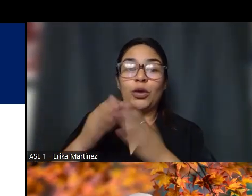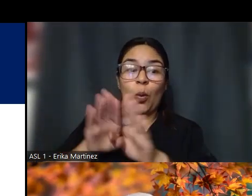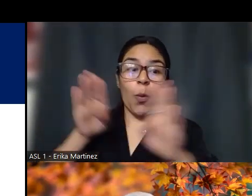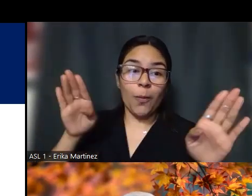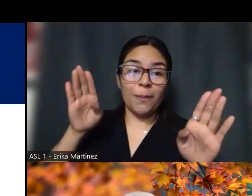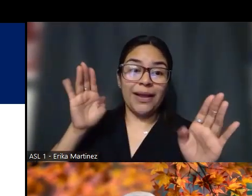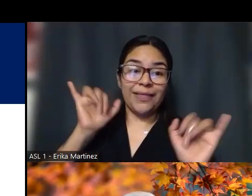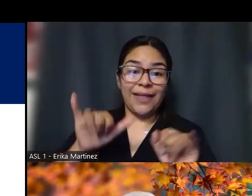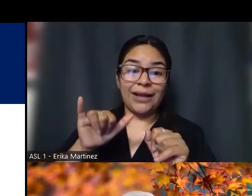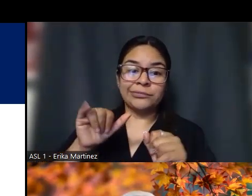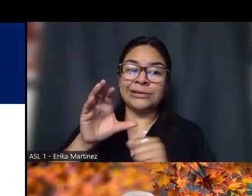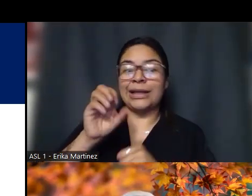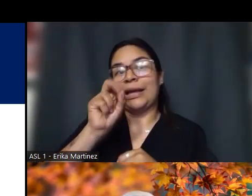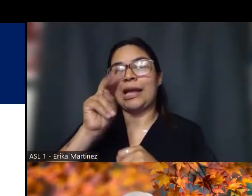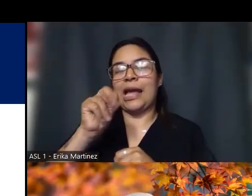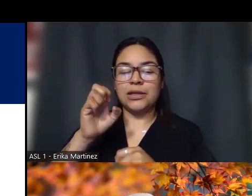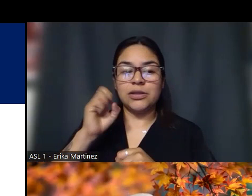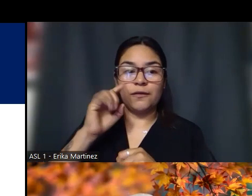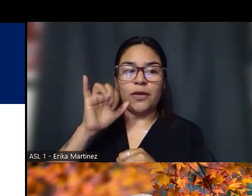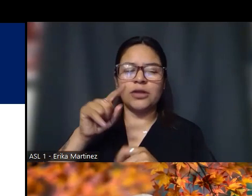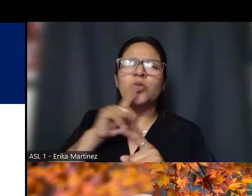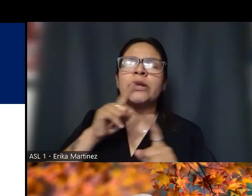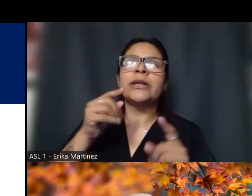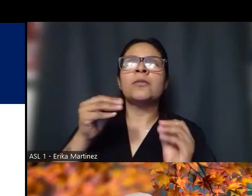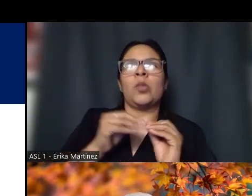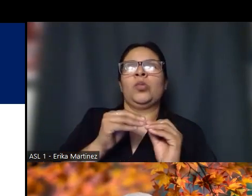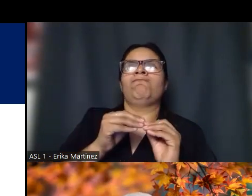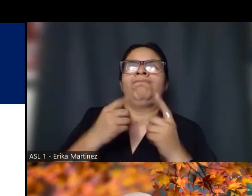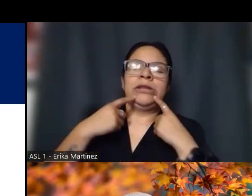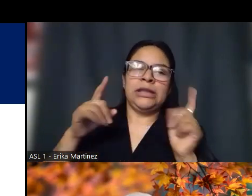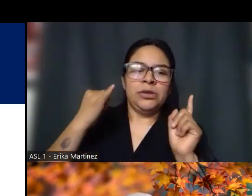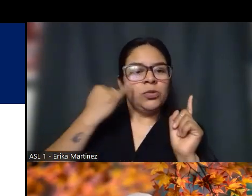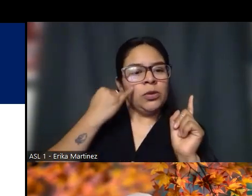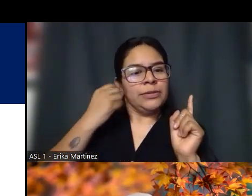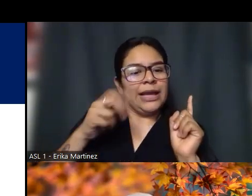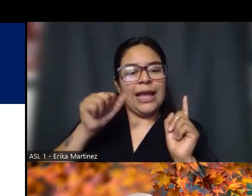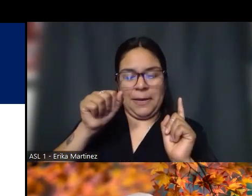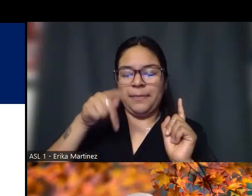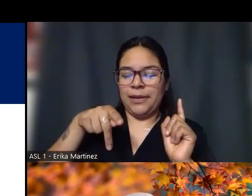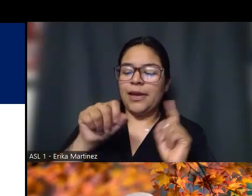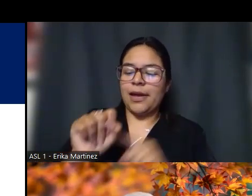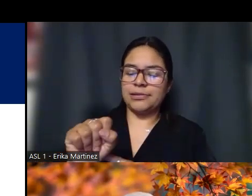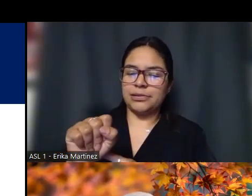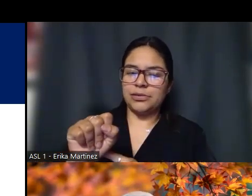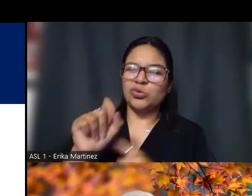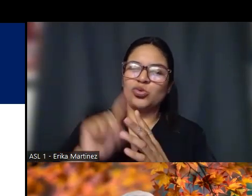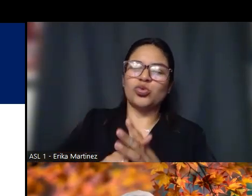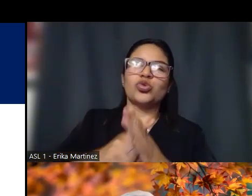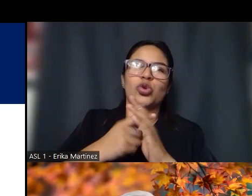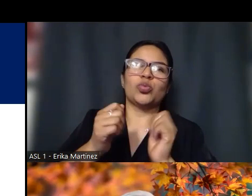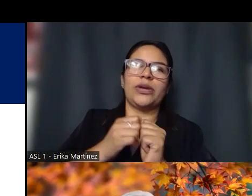it may be more efficient to have APS do the investigation,